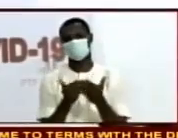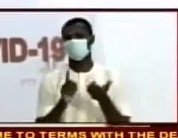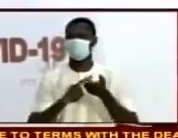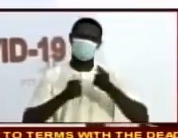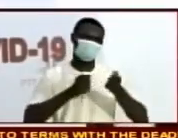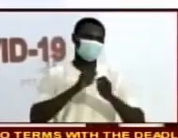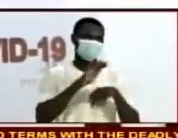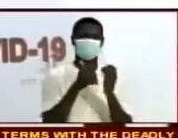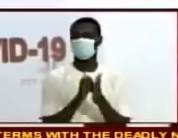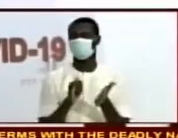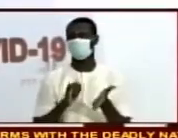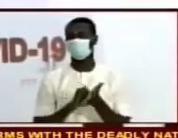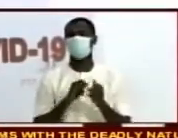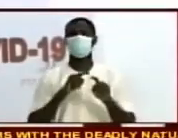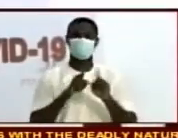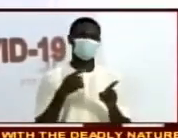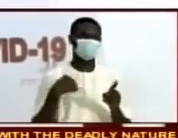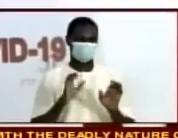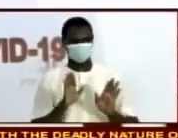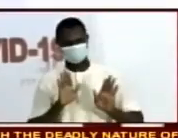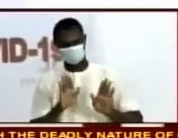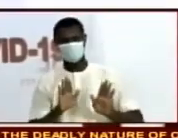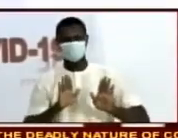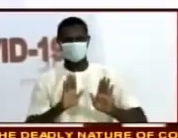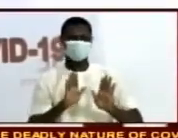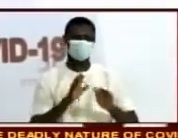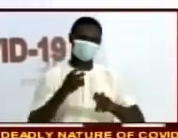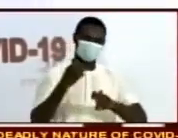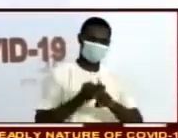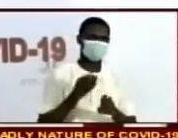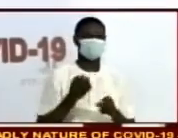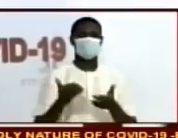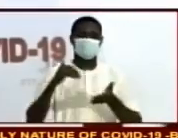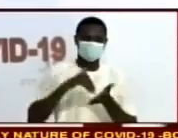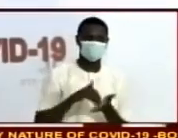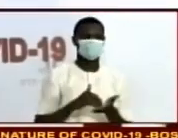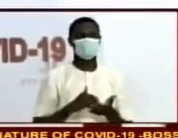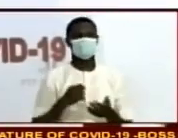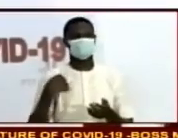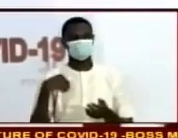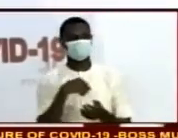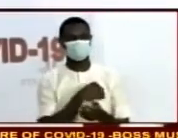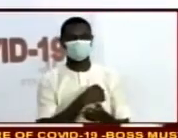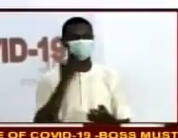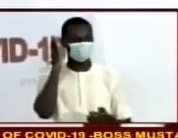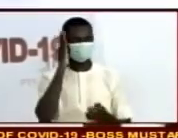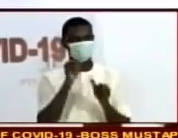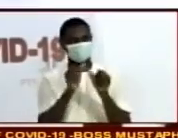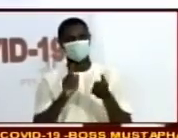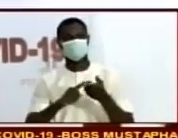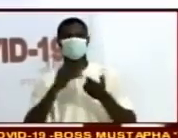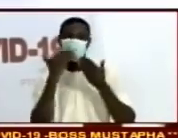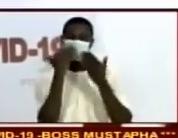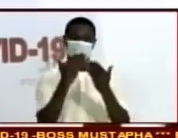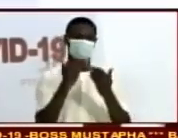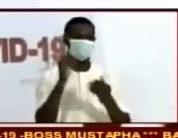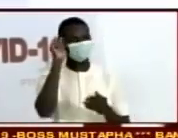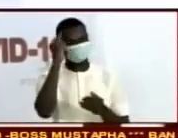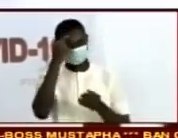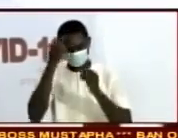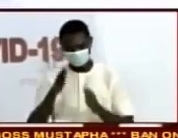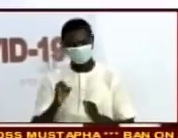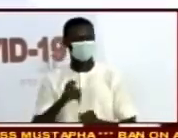that. But we're pushing hard, and as, again, cannot thank enough the governor of Lagos State helping